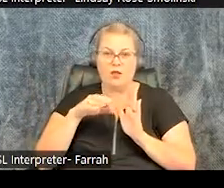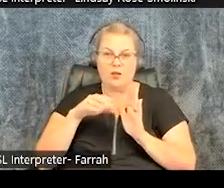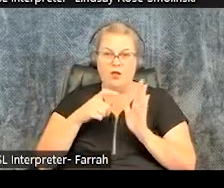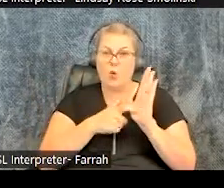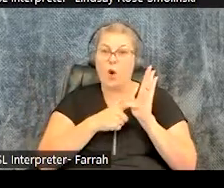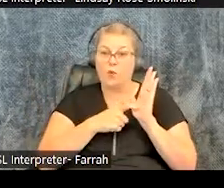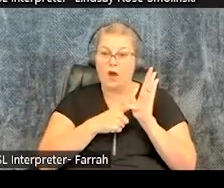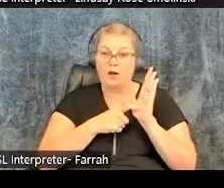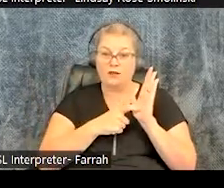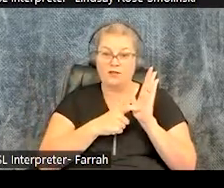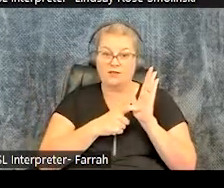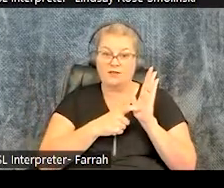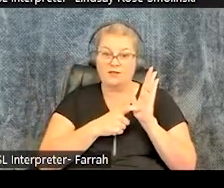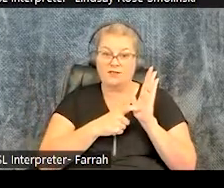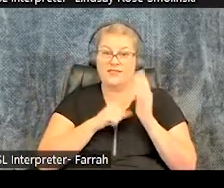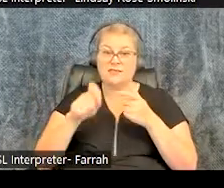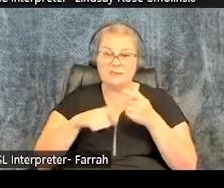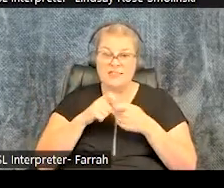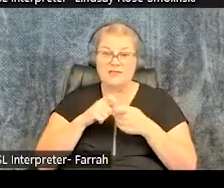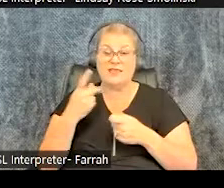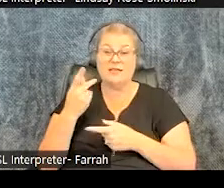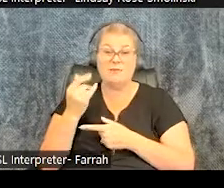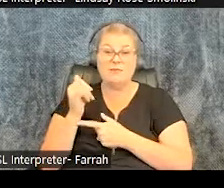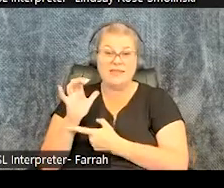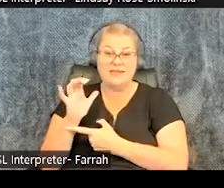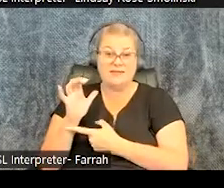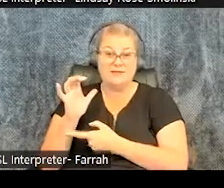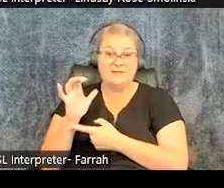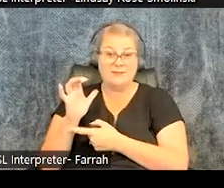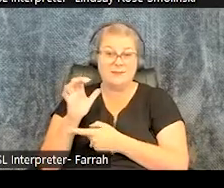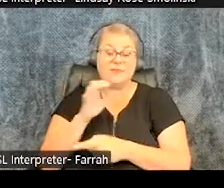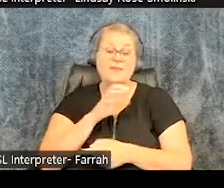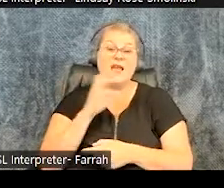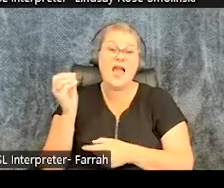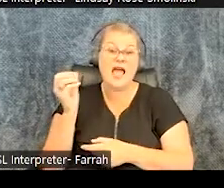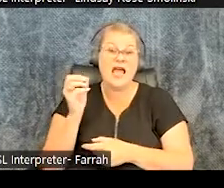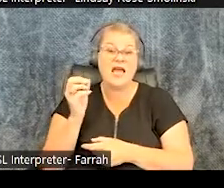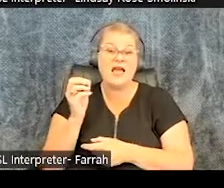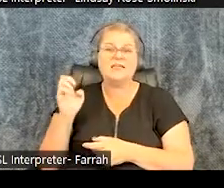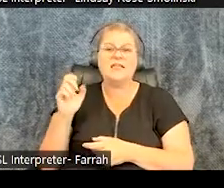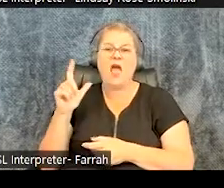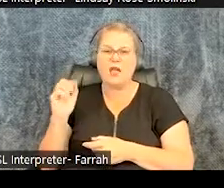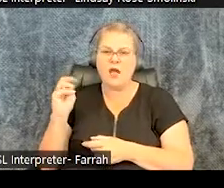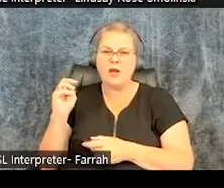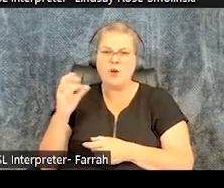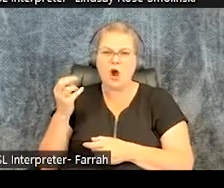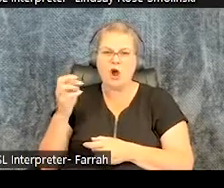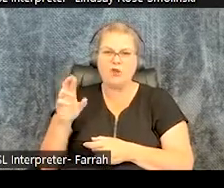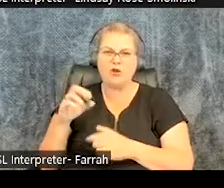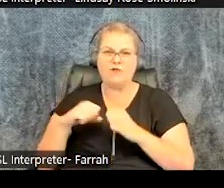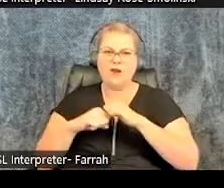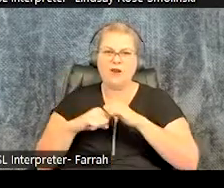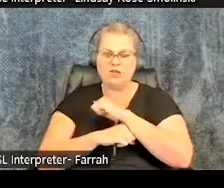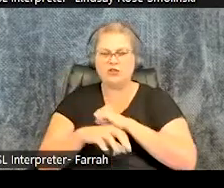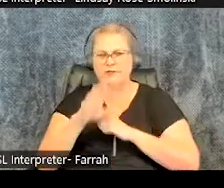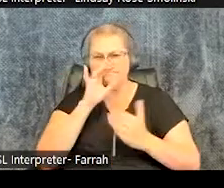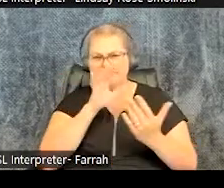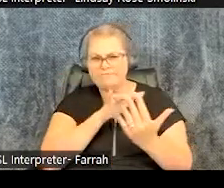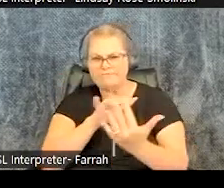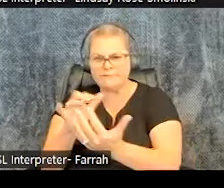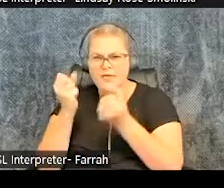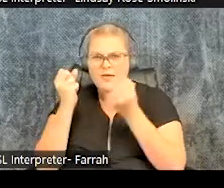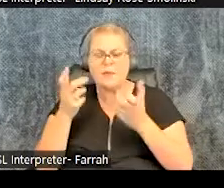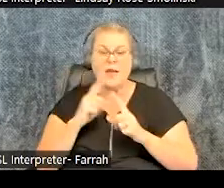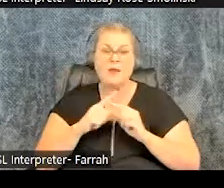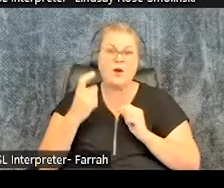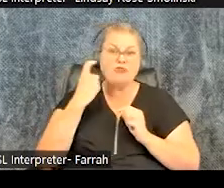containers, specifically plastic in this case. And the Ellen MacArthur Foundation has done a lot of studies, and one of them they came out with recently is